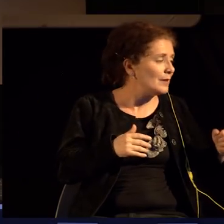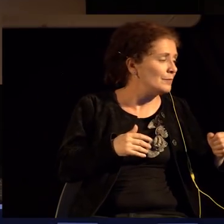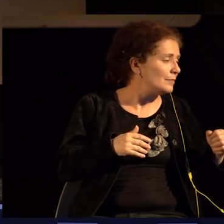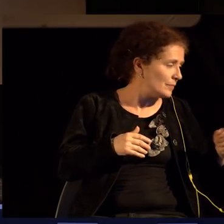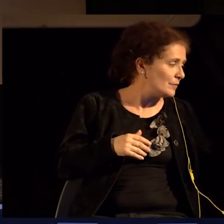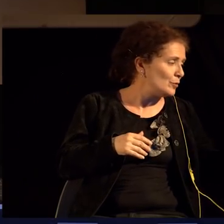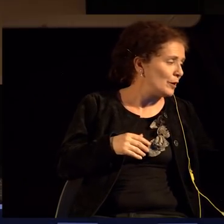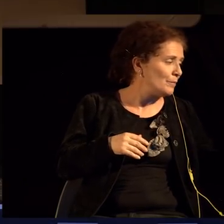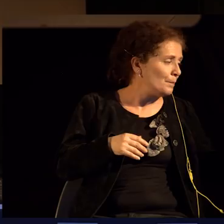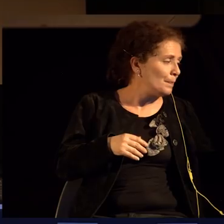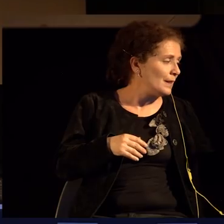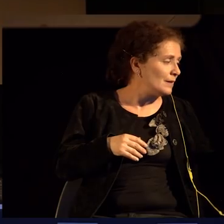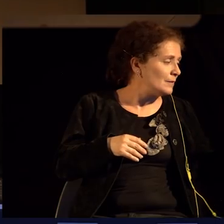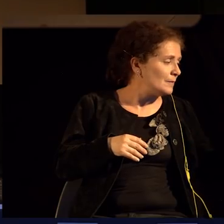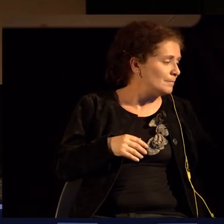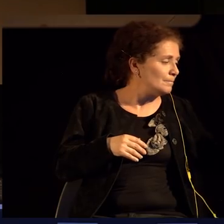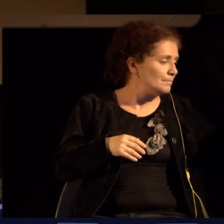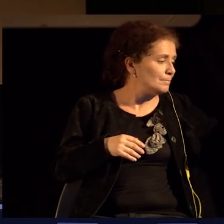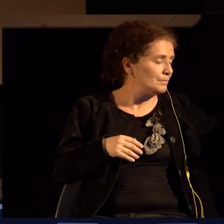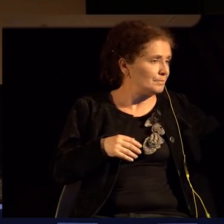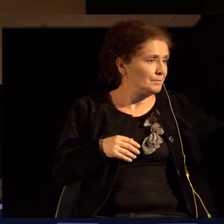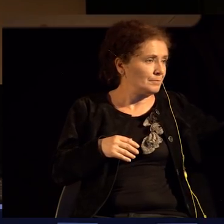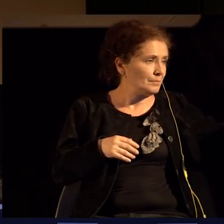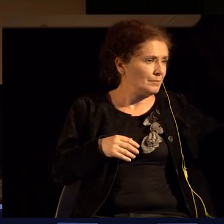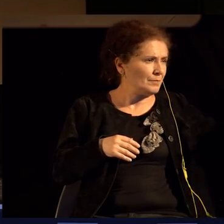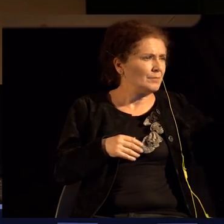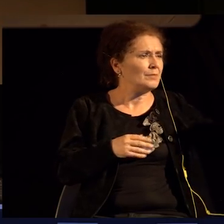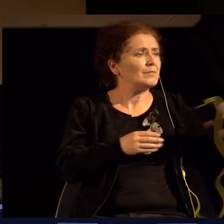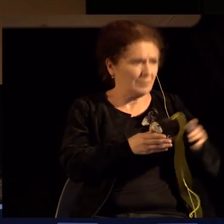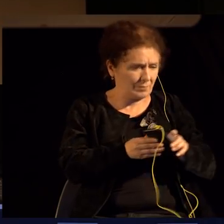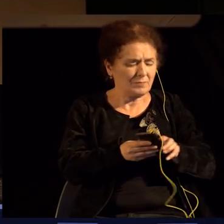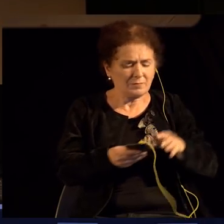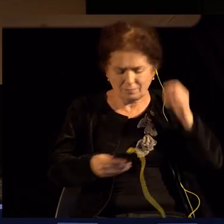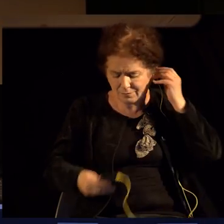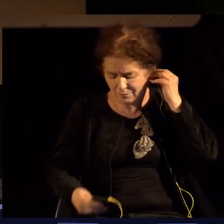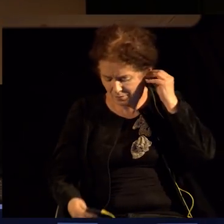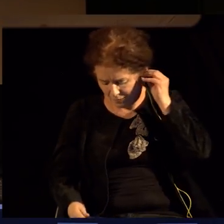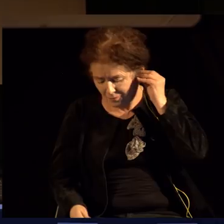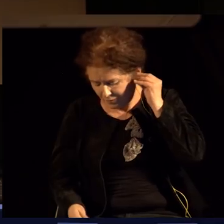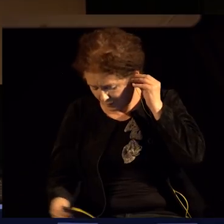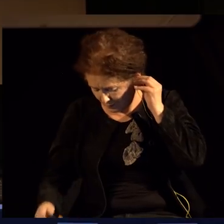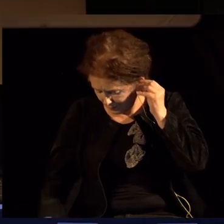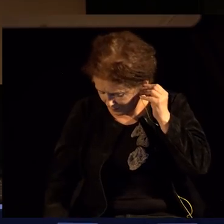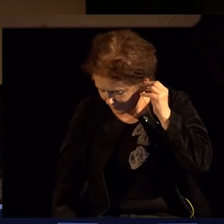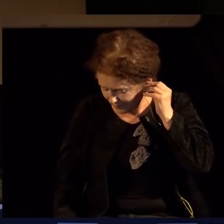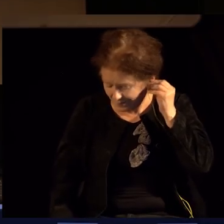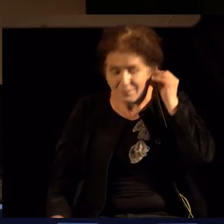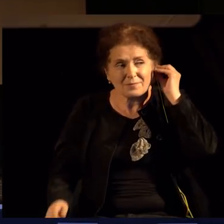To give you a little background, I work